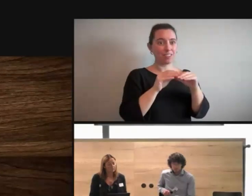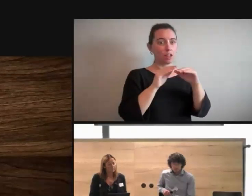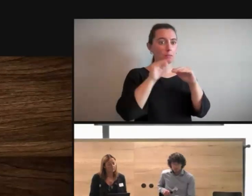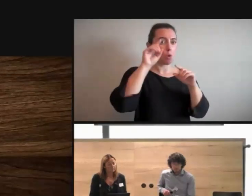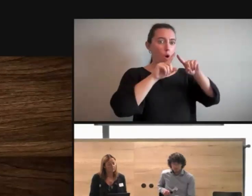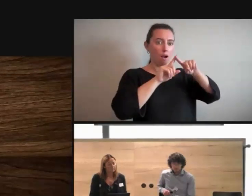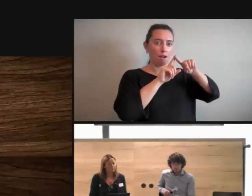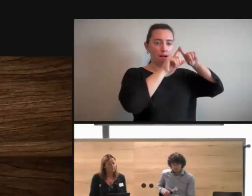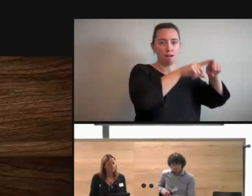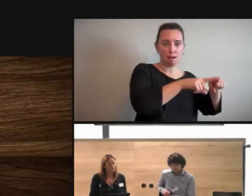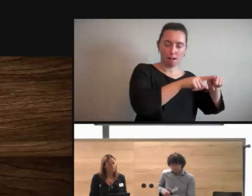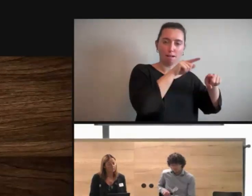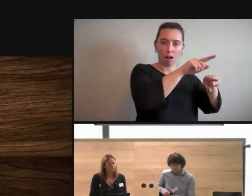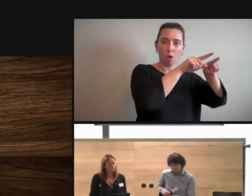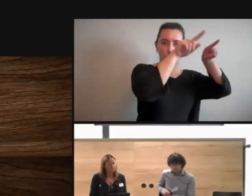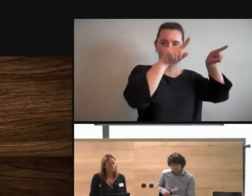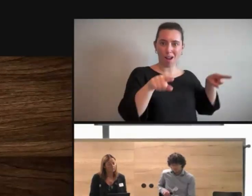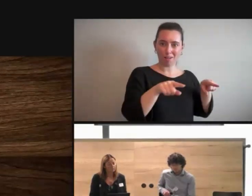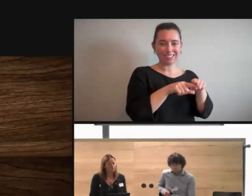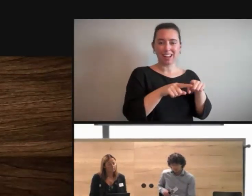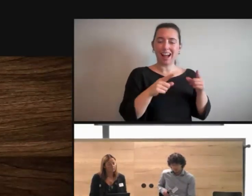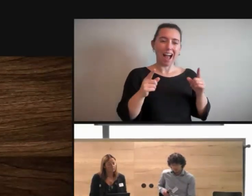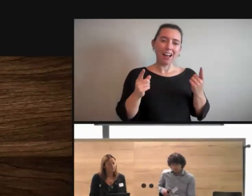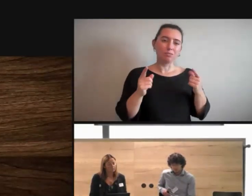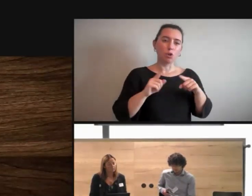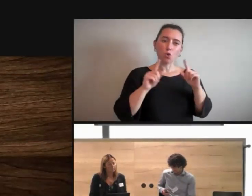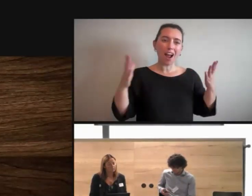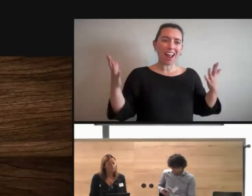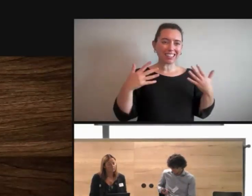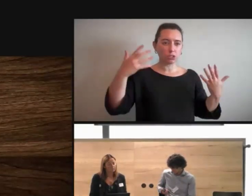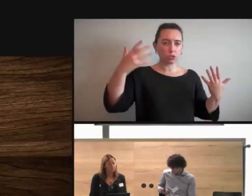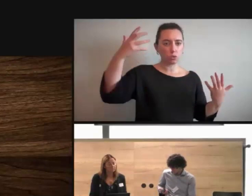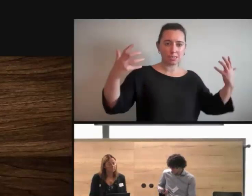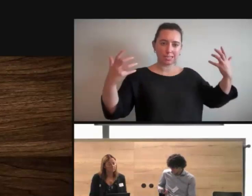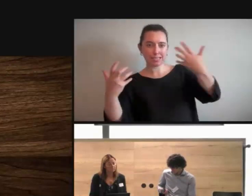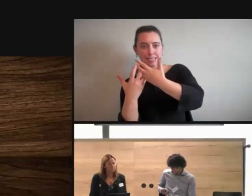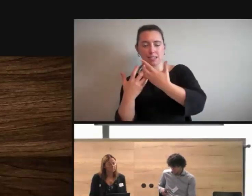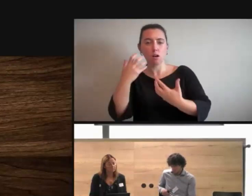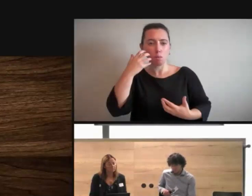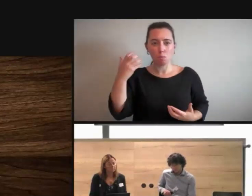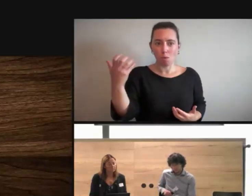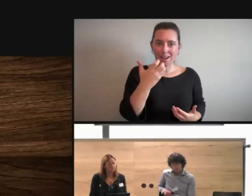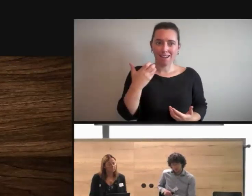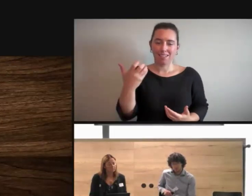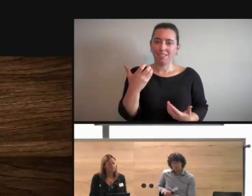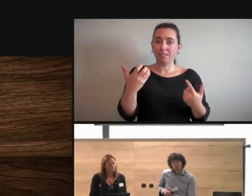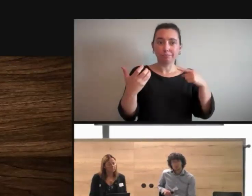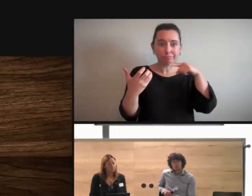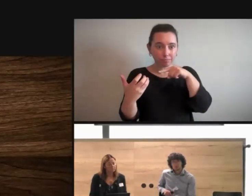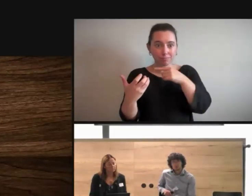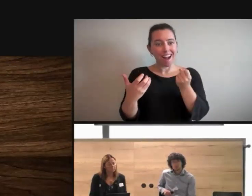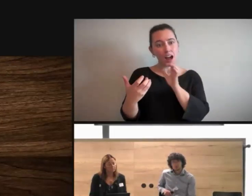enough to apply cleanly to working on mobile platforms with mobile frameworks and